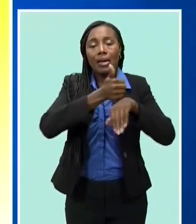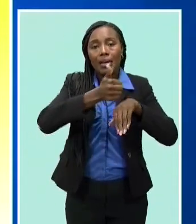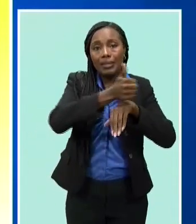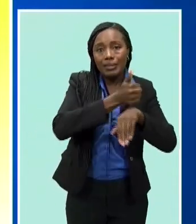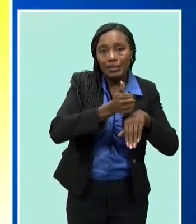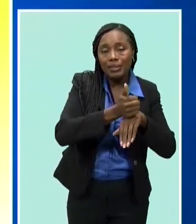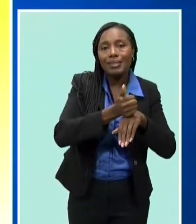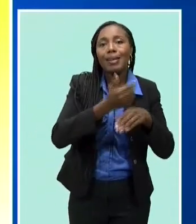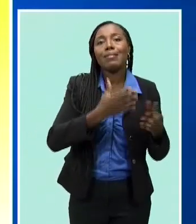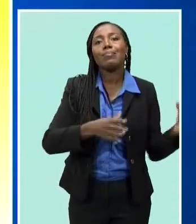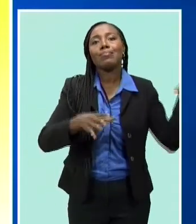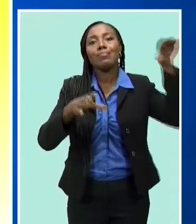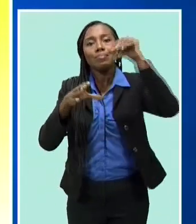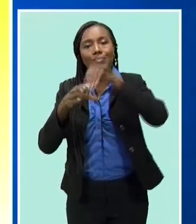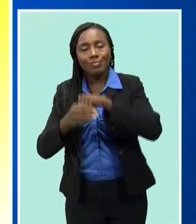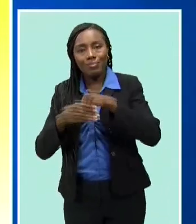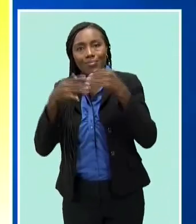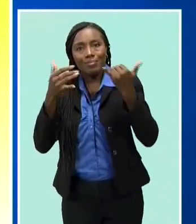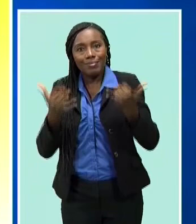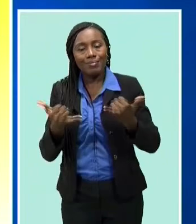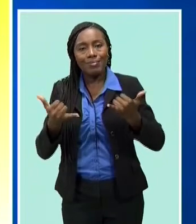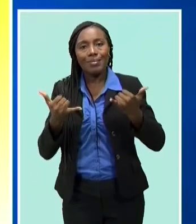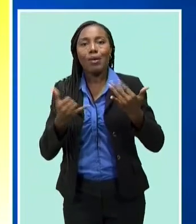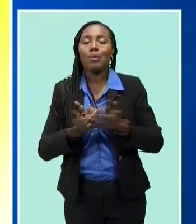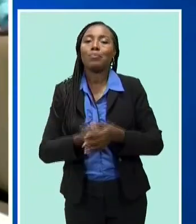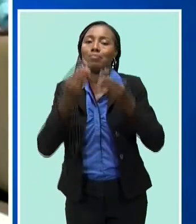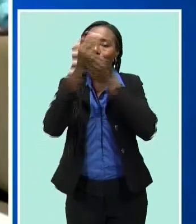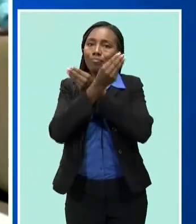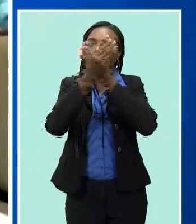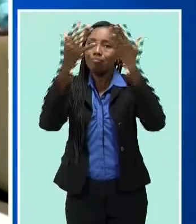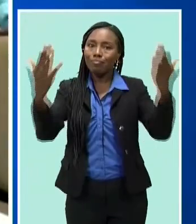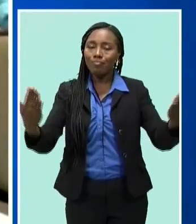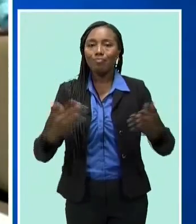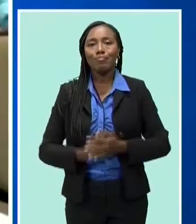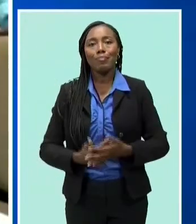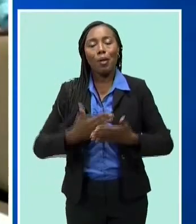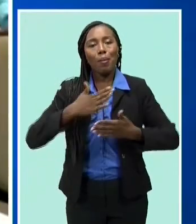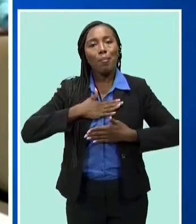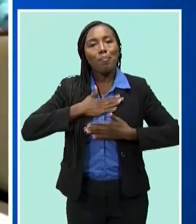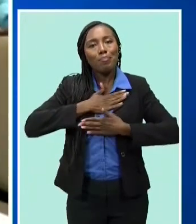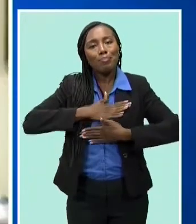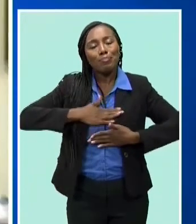that distinguished group with this major announcement. I am honored to report